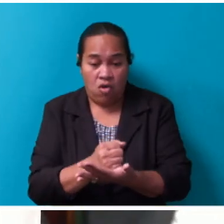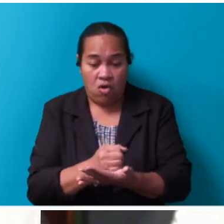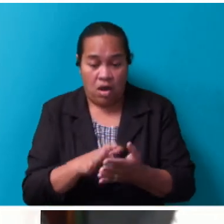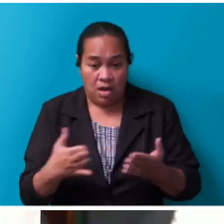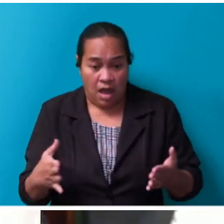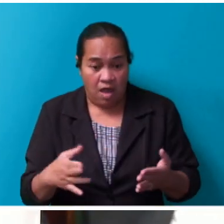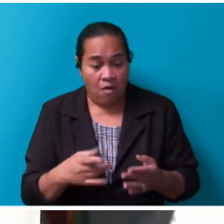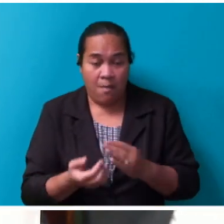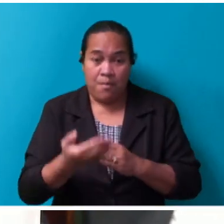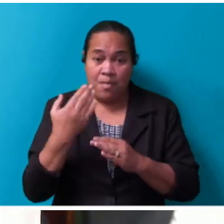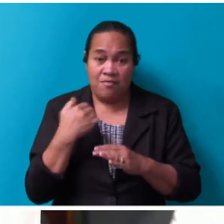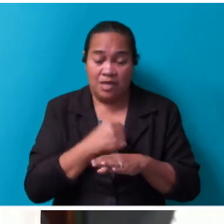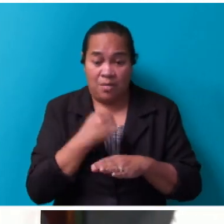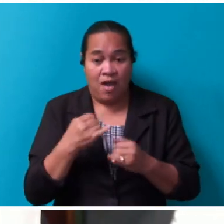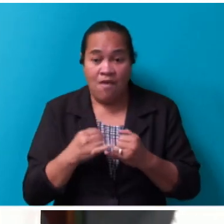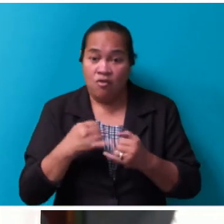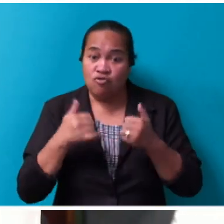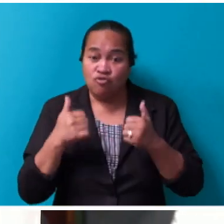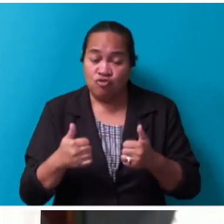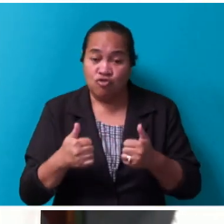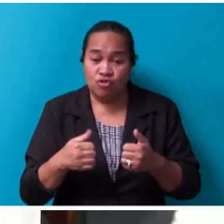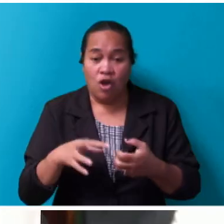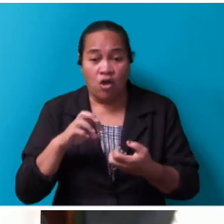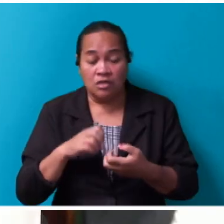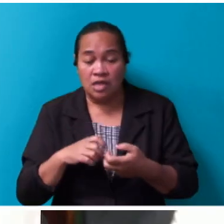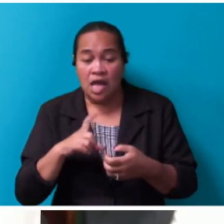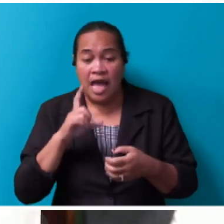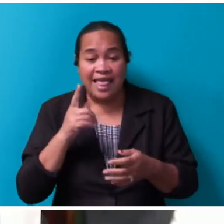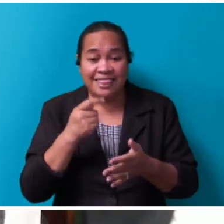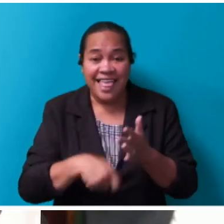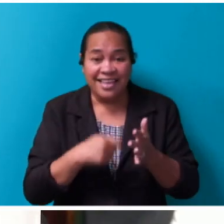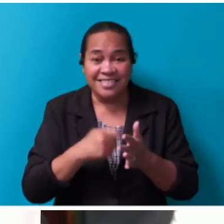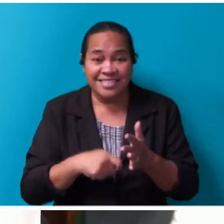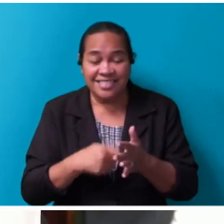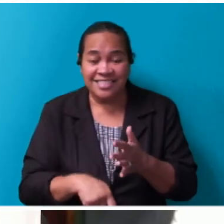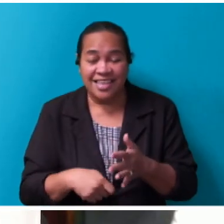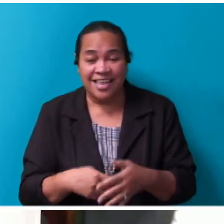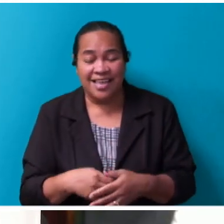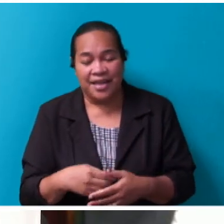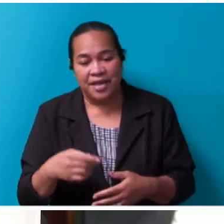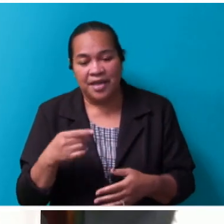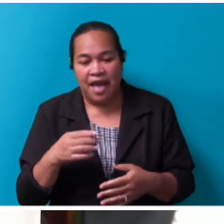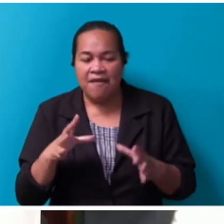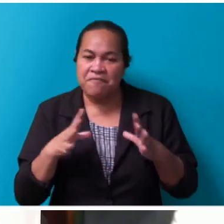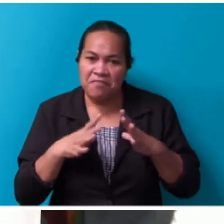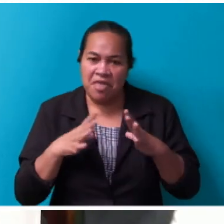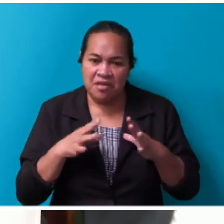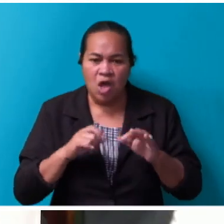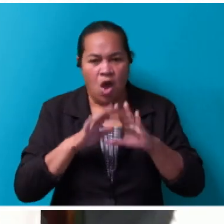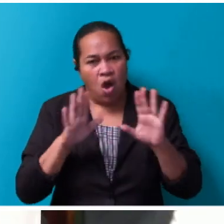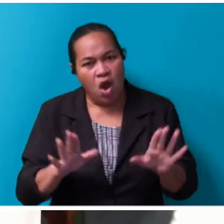from the previous government, there were very good concessions put in place, tax concessions, with tax-free